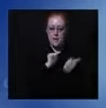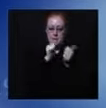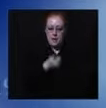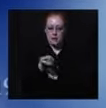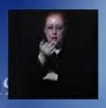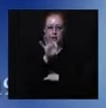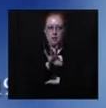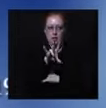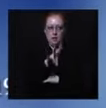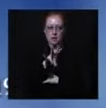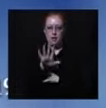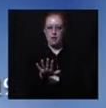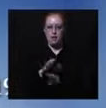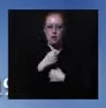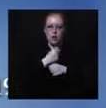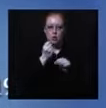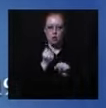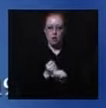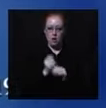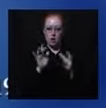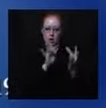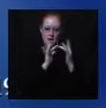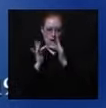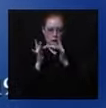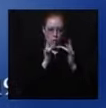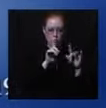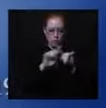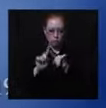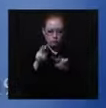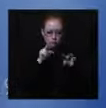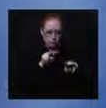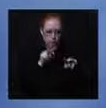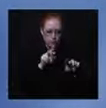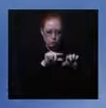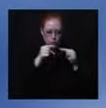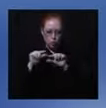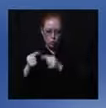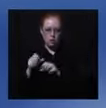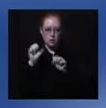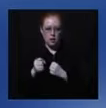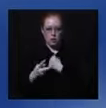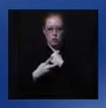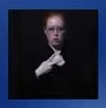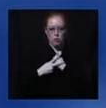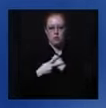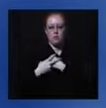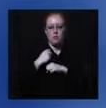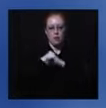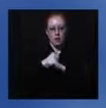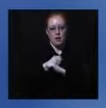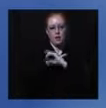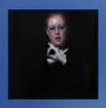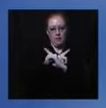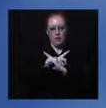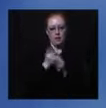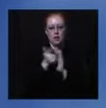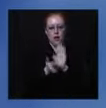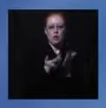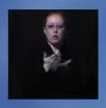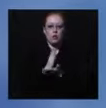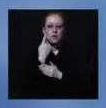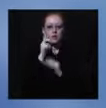in 1975, created a network of independent watchdog entities that could preserve, protect, and defend the legal rights